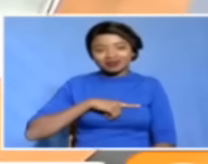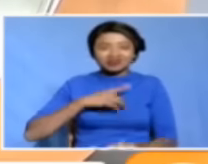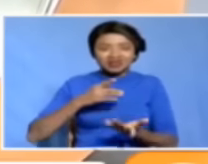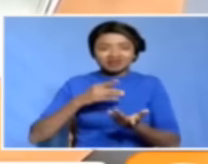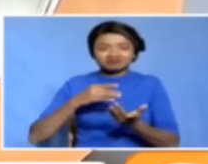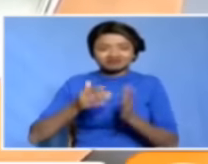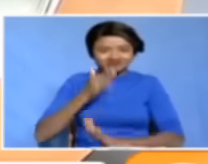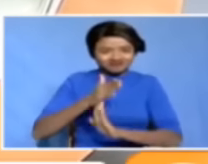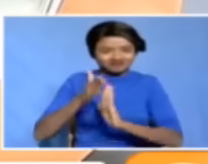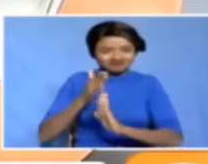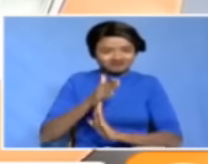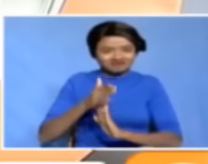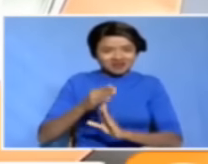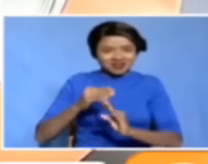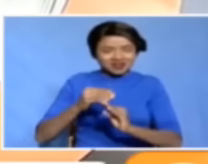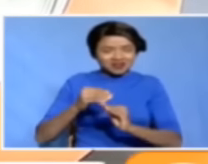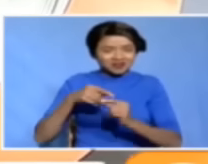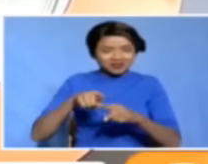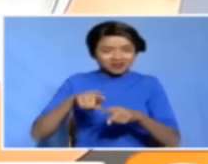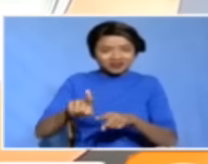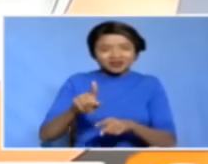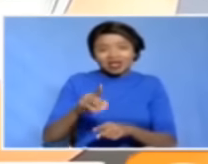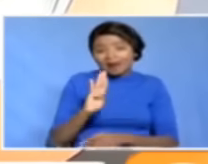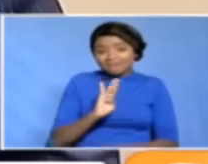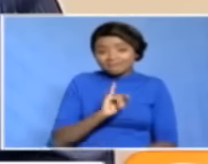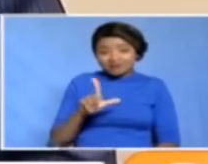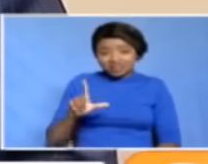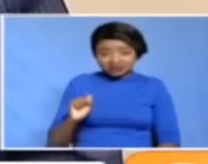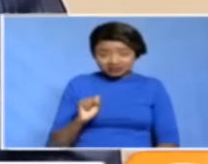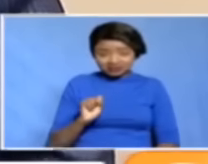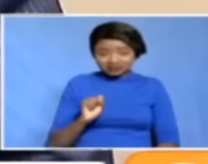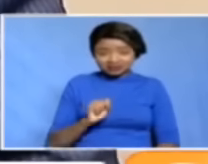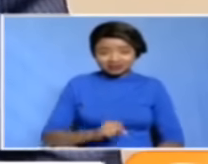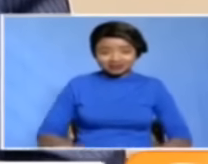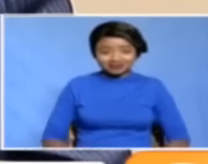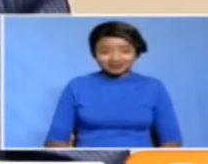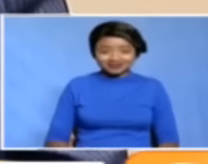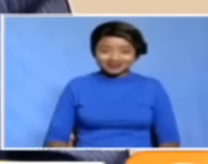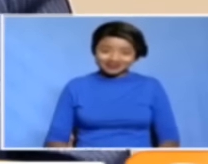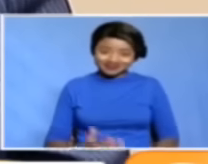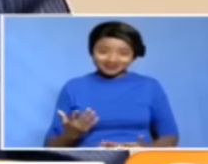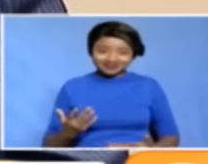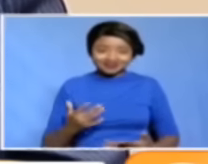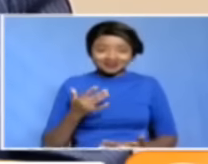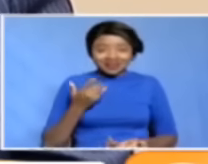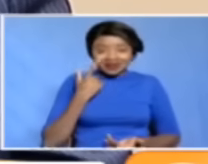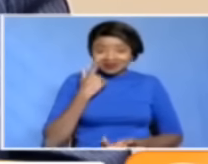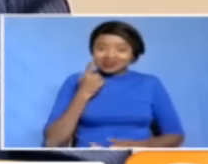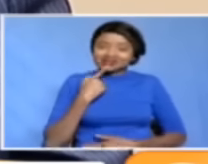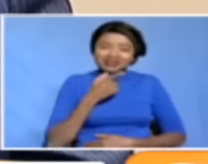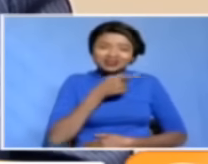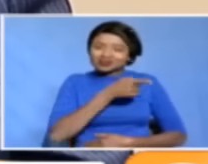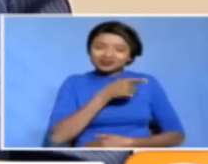faster. But it was discussed anyway. You know, that's why I tell you. That's why I tell you. You